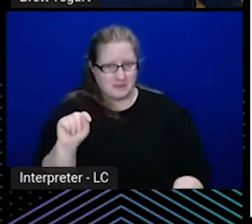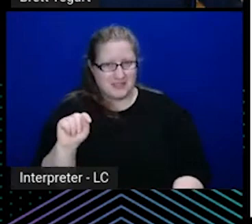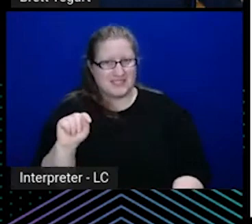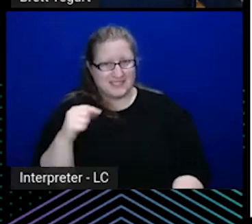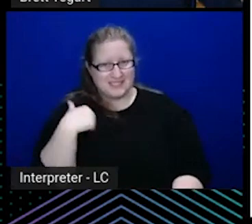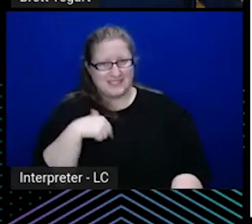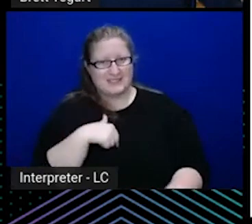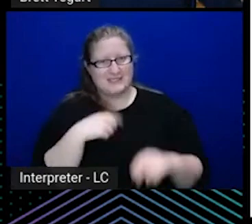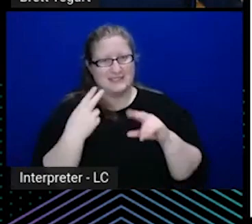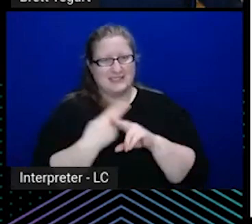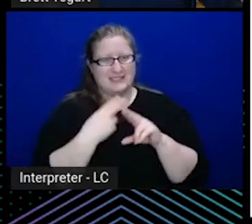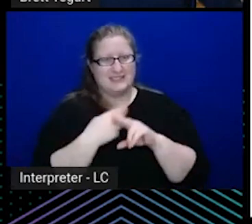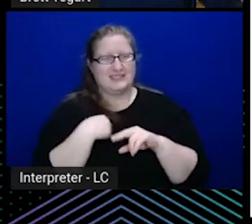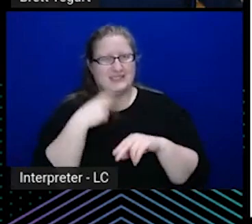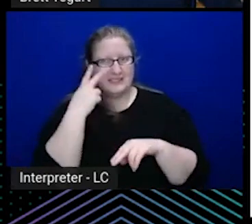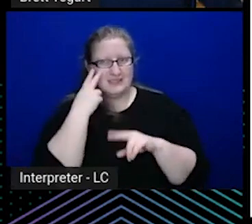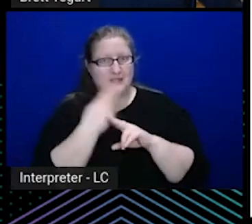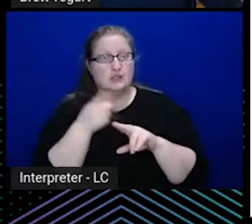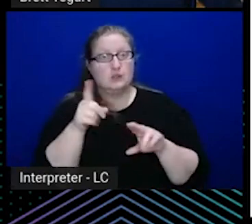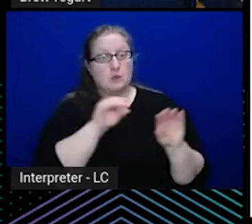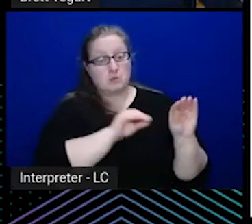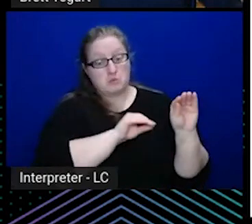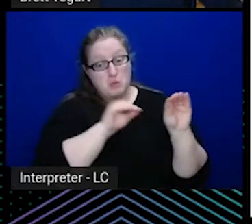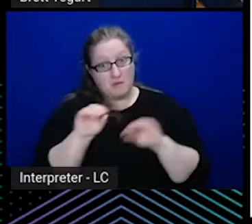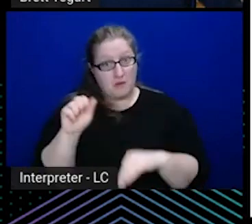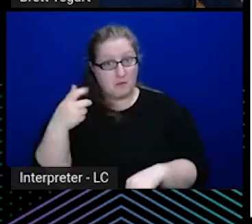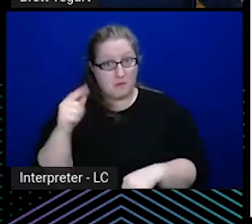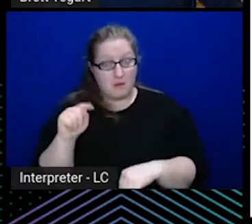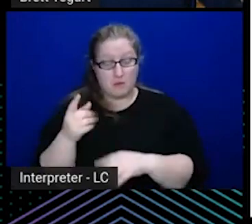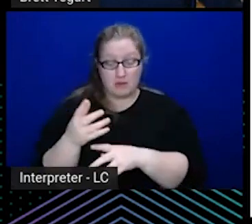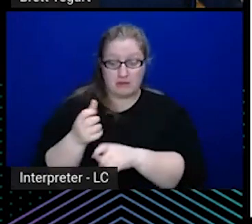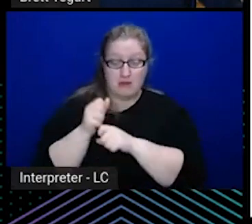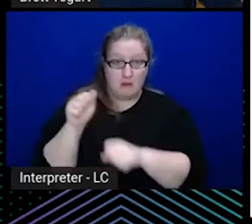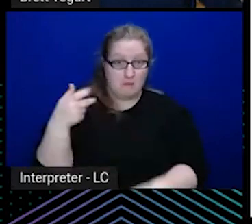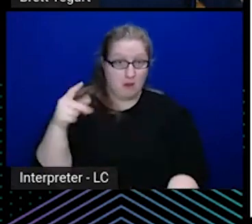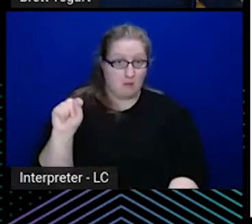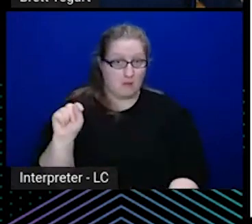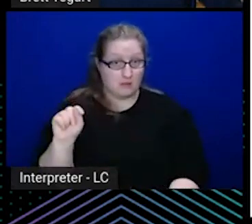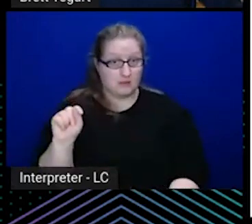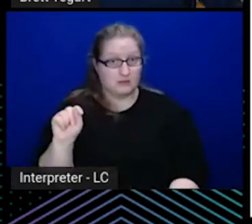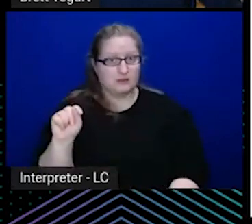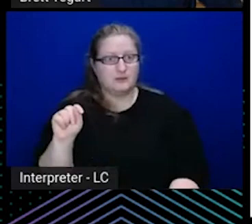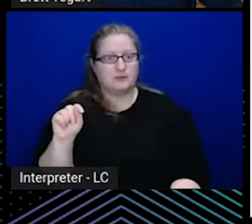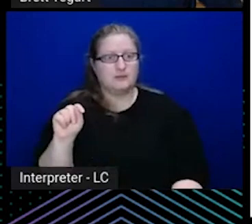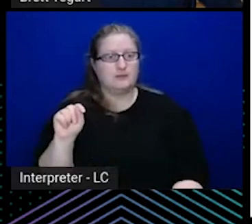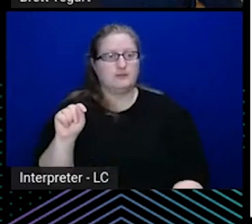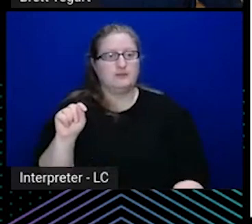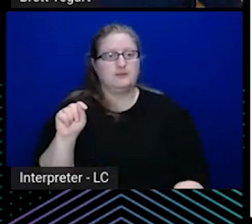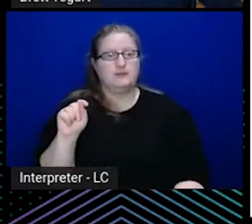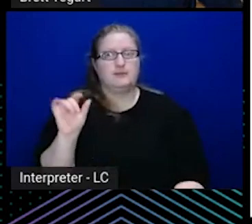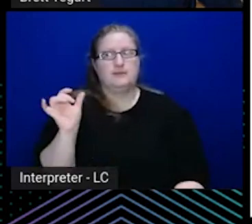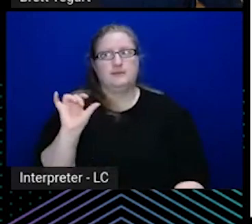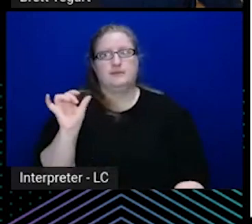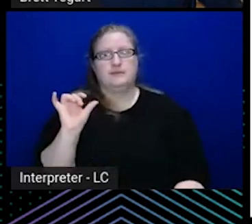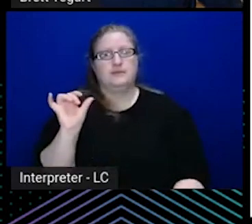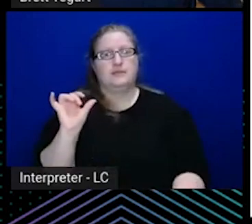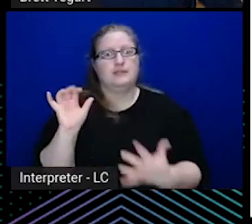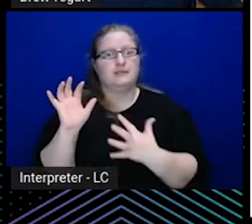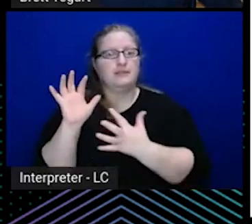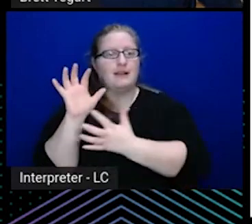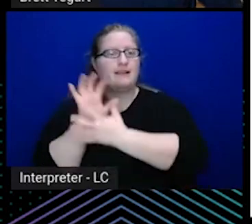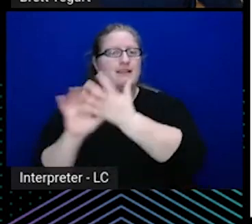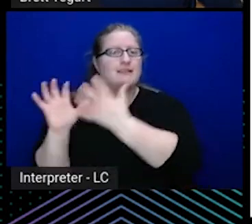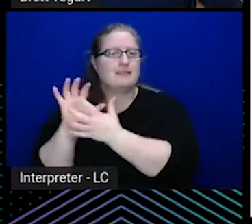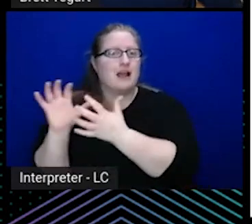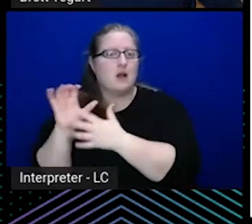around everywhere. You move into the apartment, you get an apartment, right? It's like you're getting a cloud tenant, like a resource group on